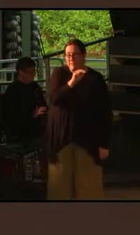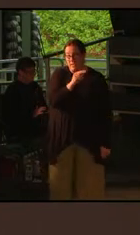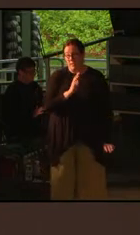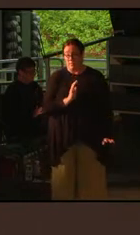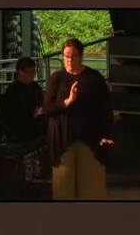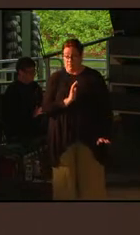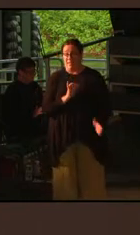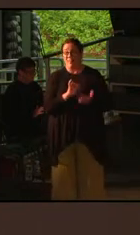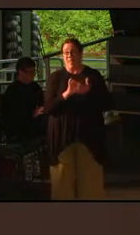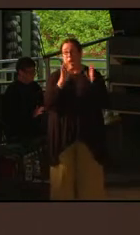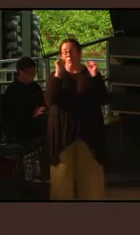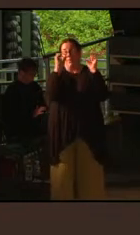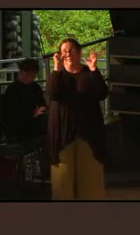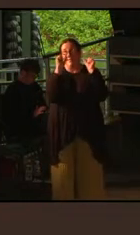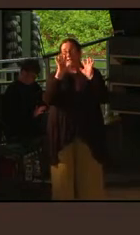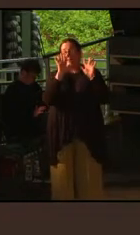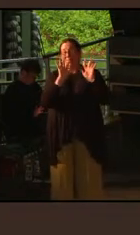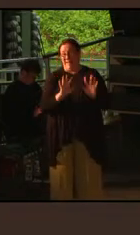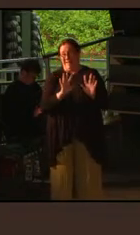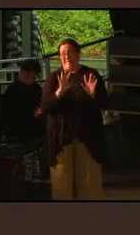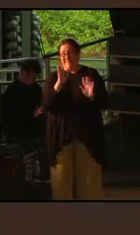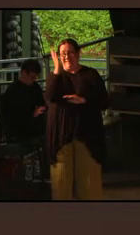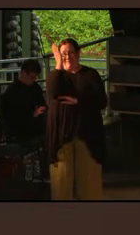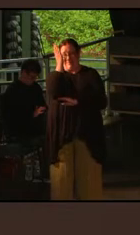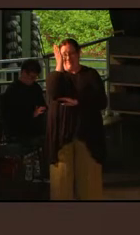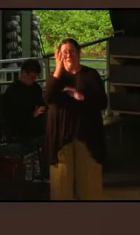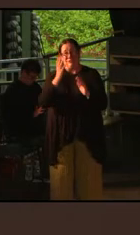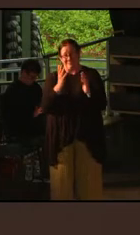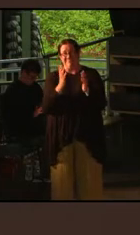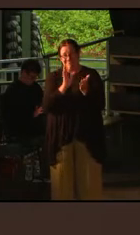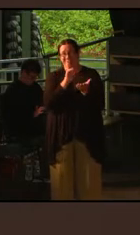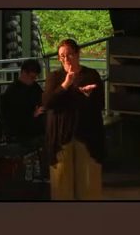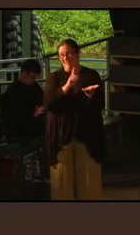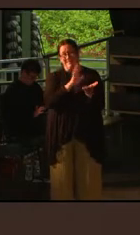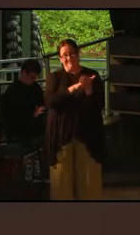That was an incredible speech.